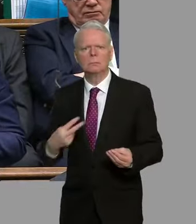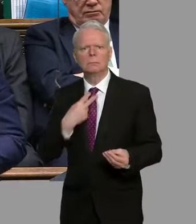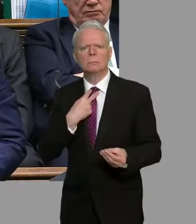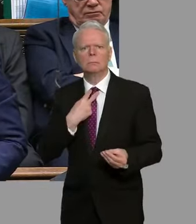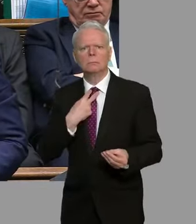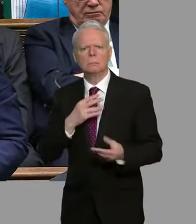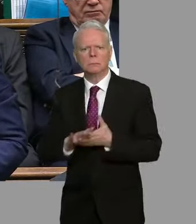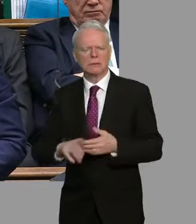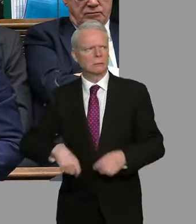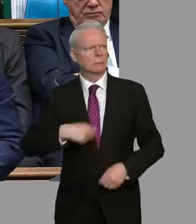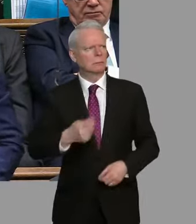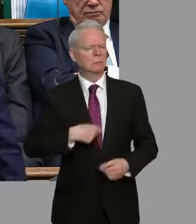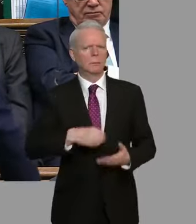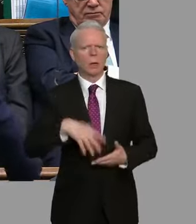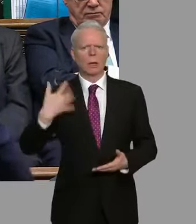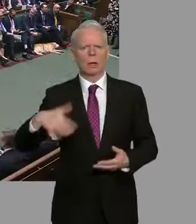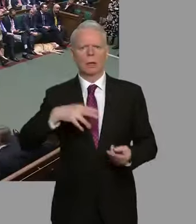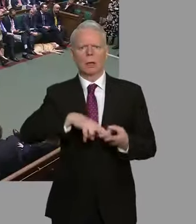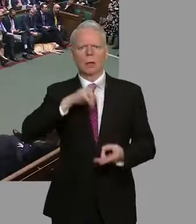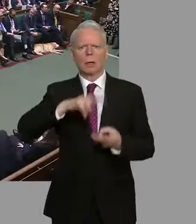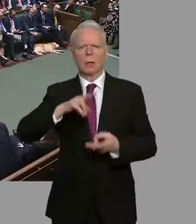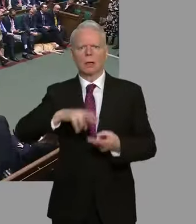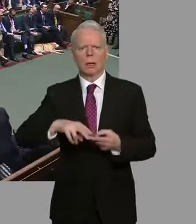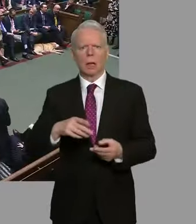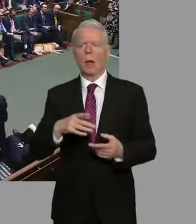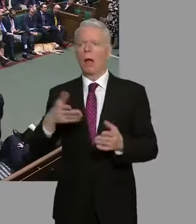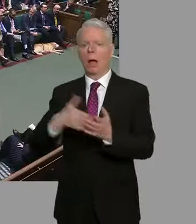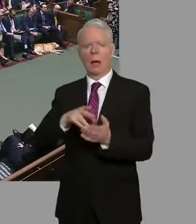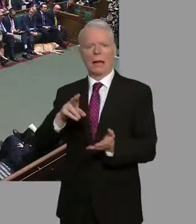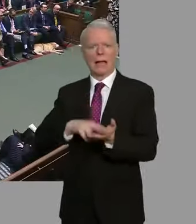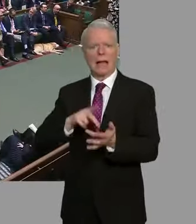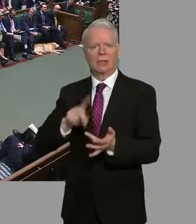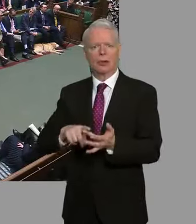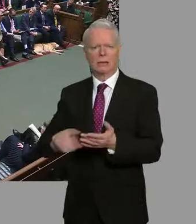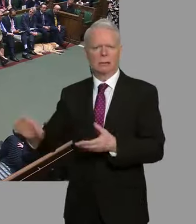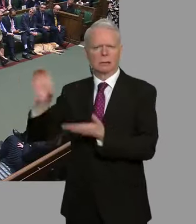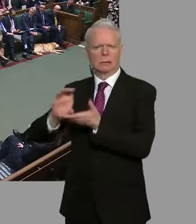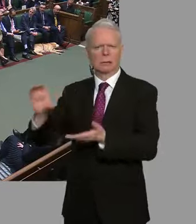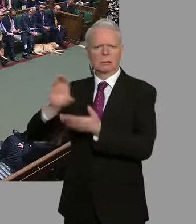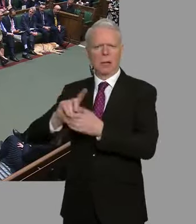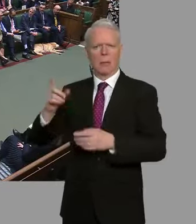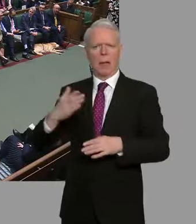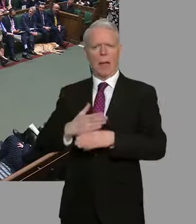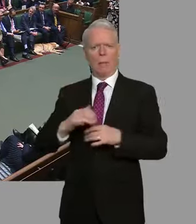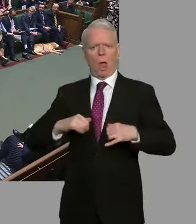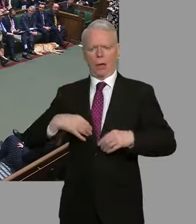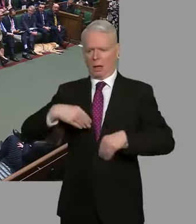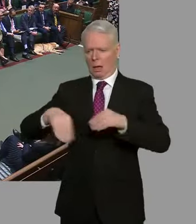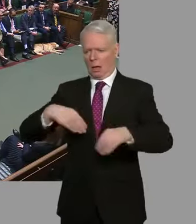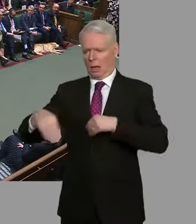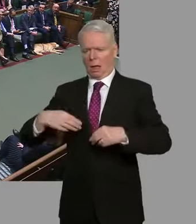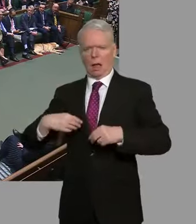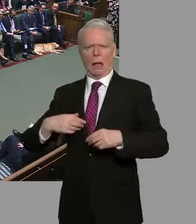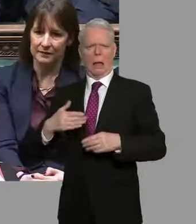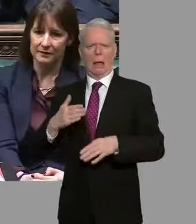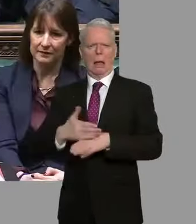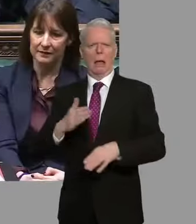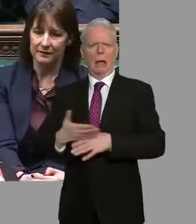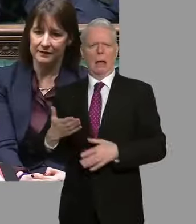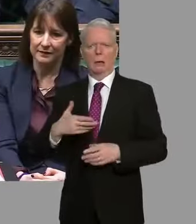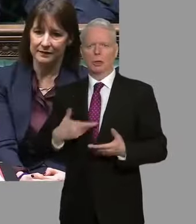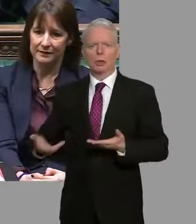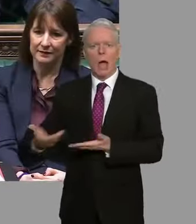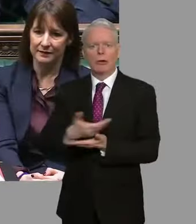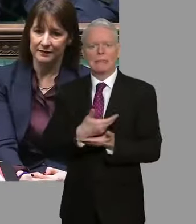services to some of the most vulnerable in society? Prime Minister. Mr. Speaker, the advantage, I suppose, of the